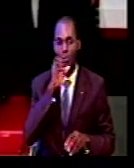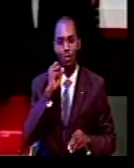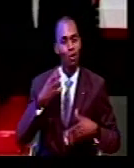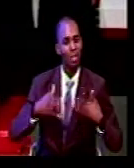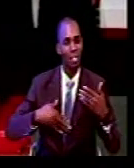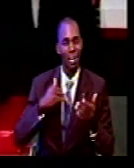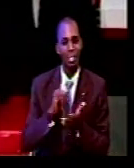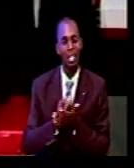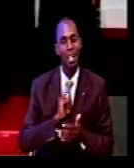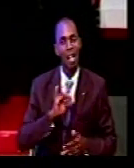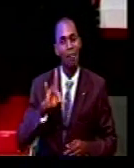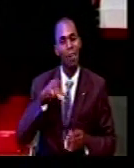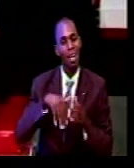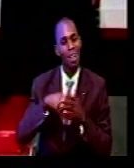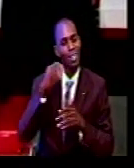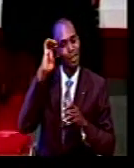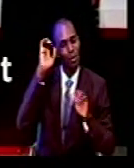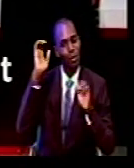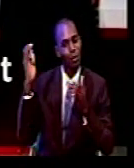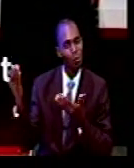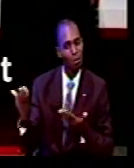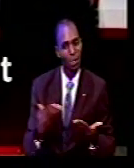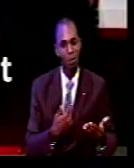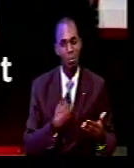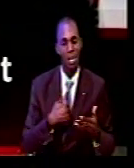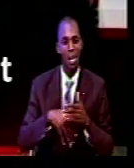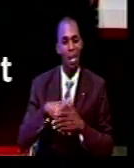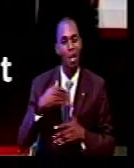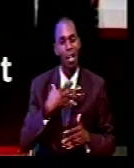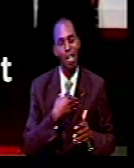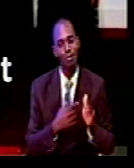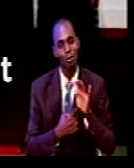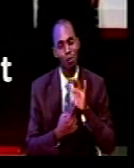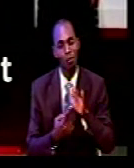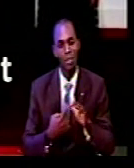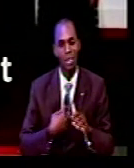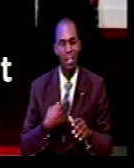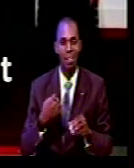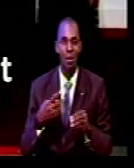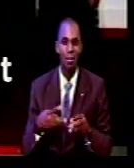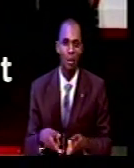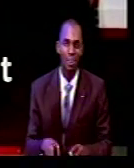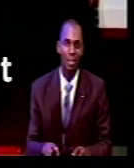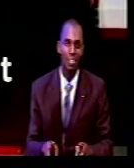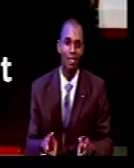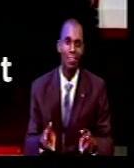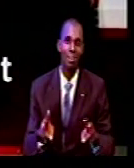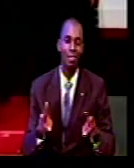I'm so glad that I found out He